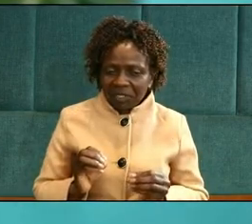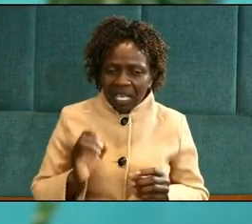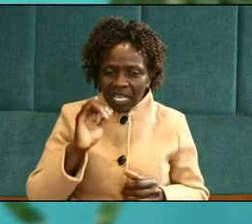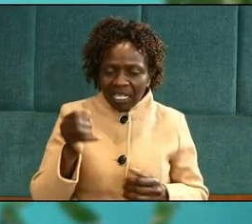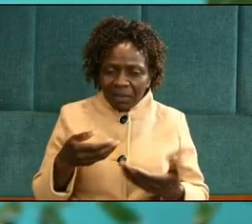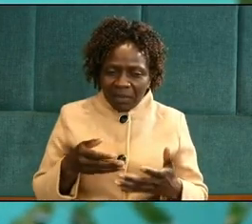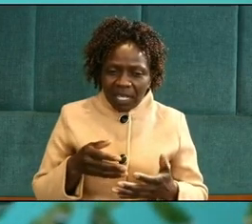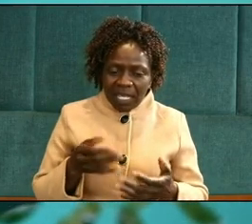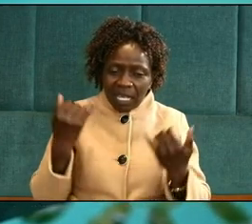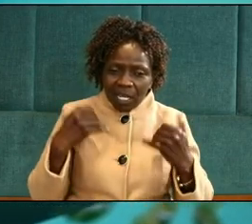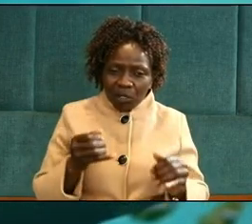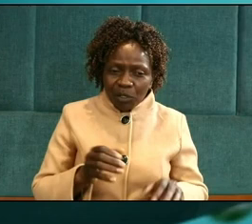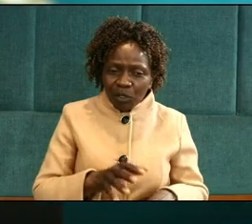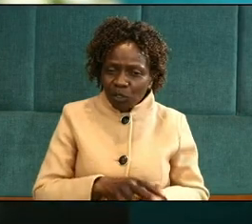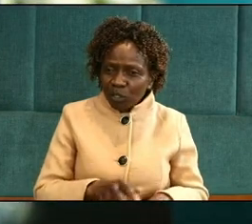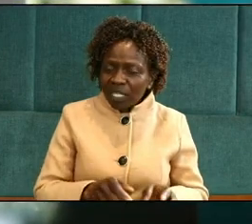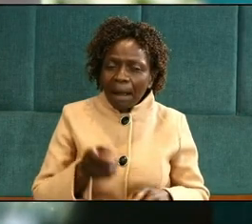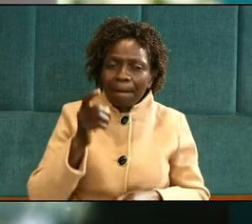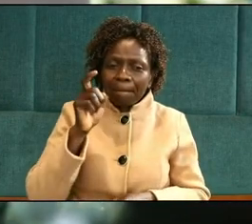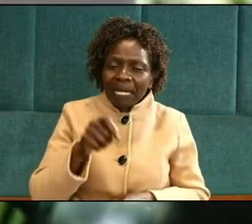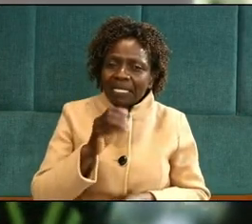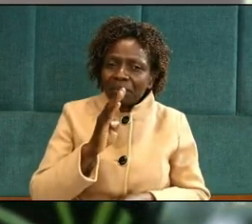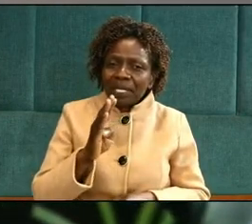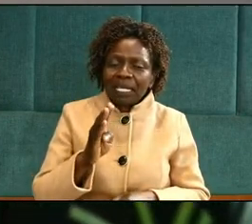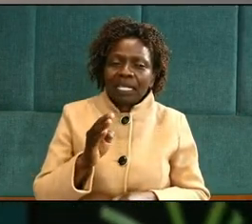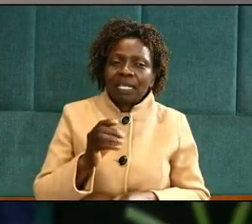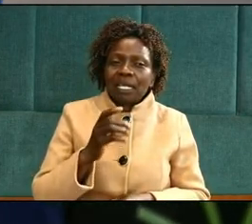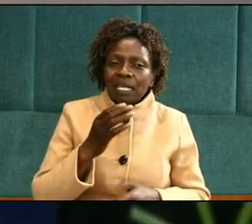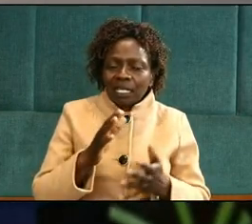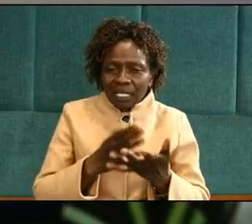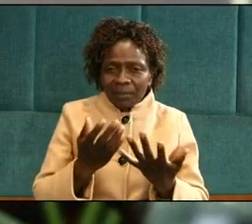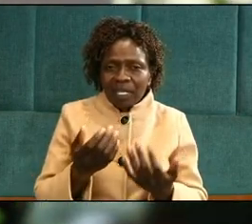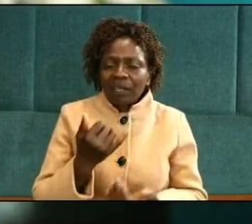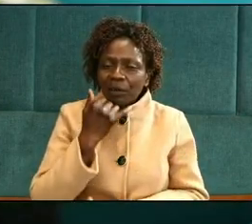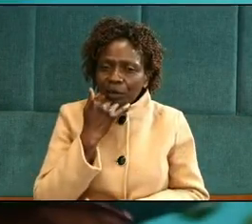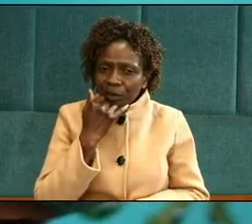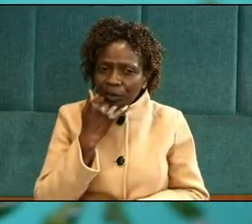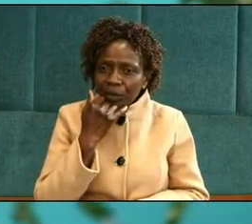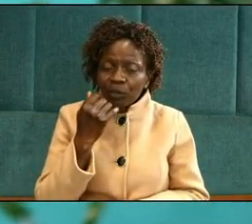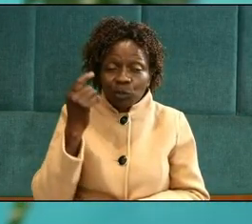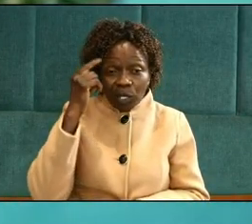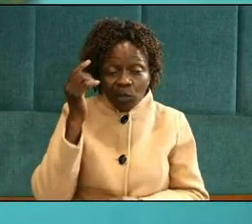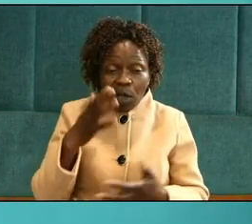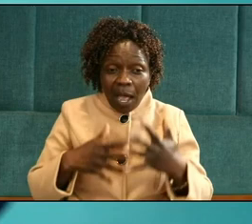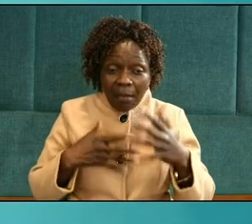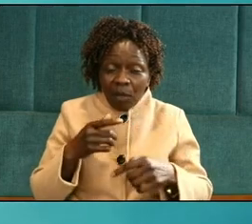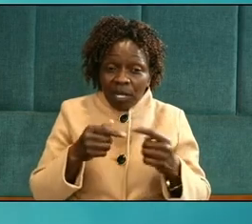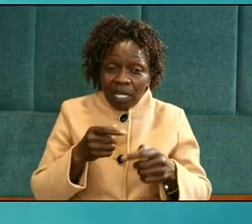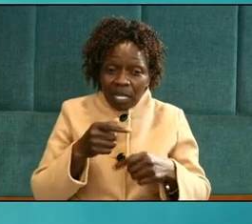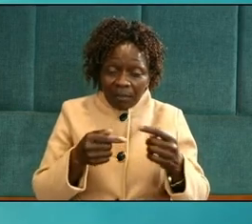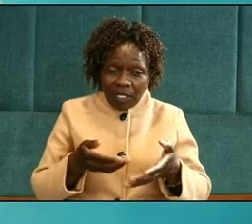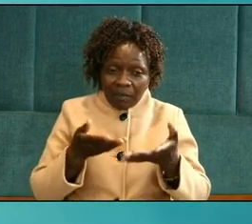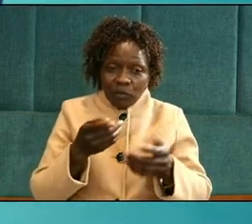new shoes. There must be something what? Something wrong. So you think you are happy when he comes and he